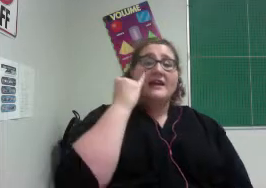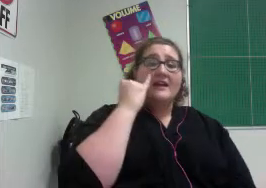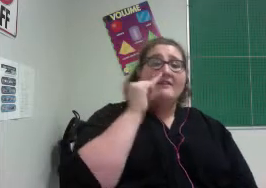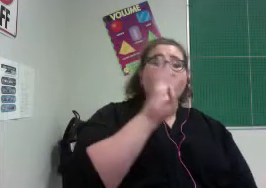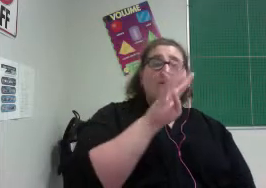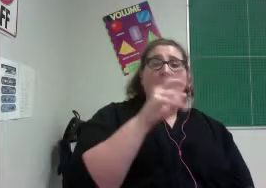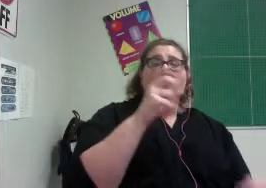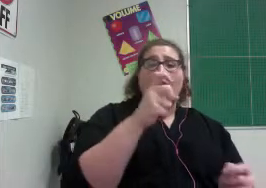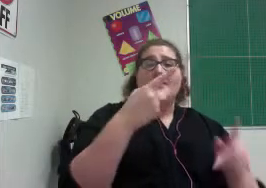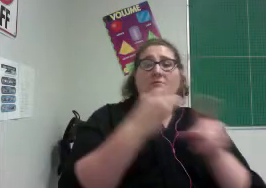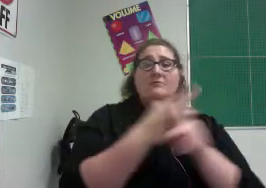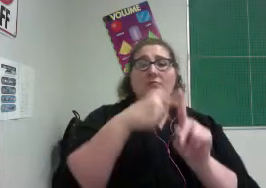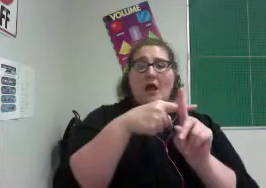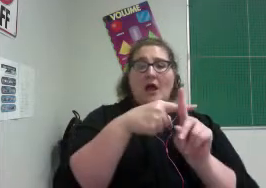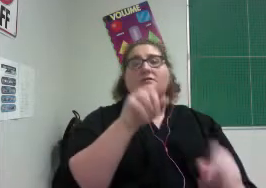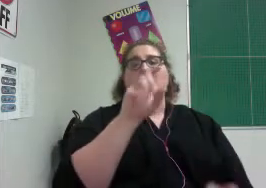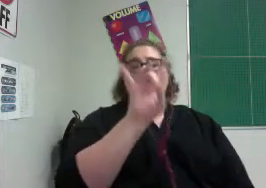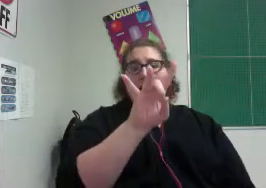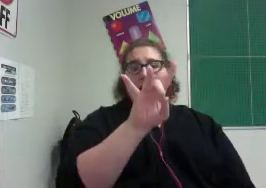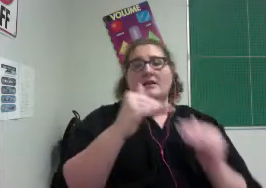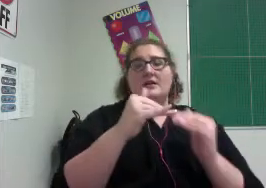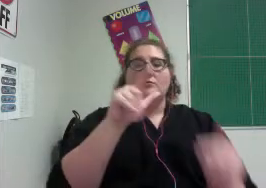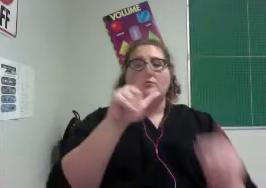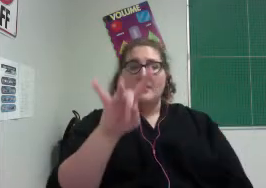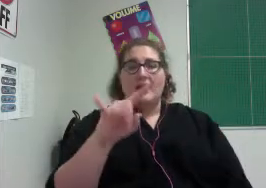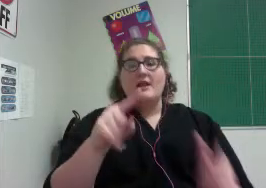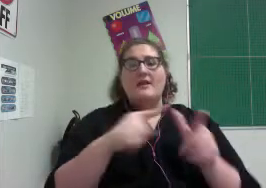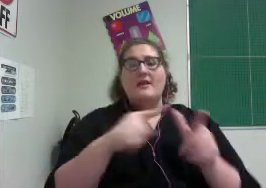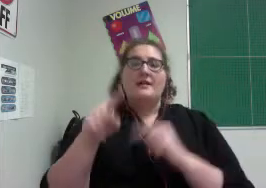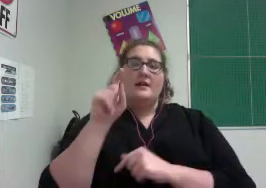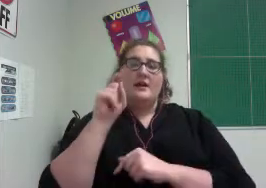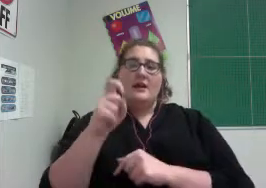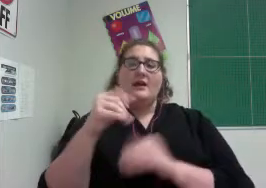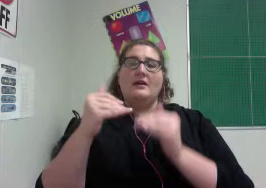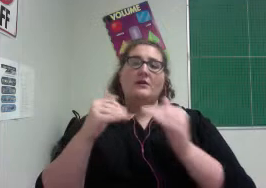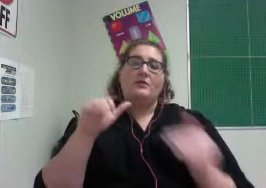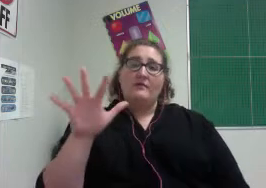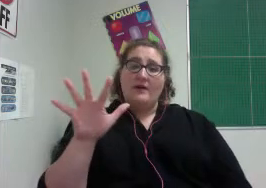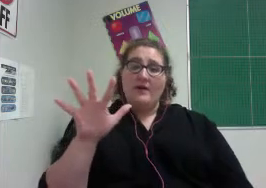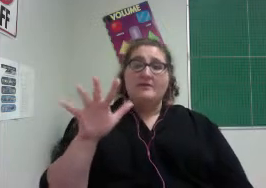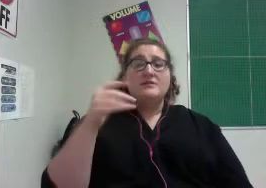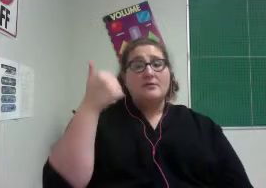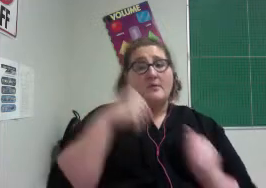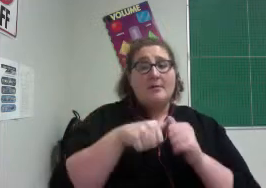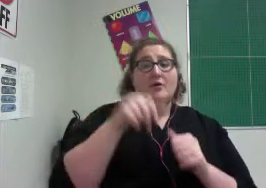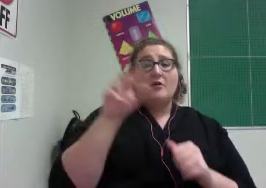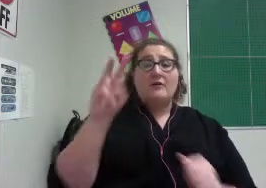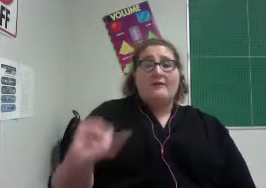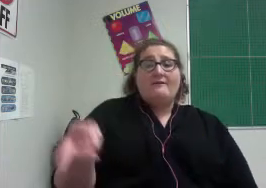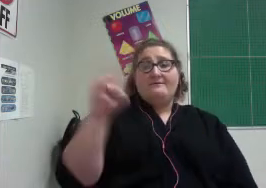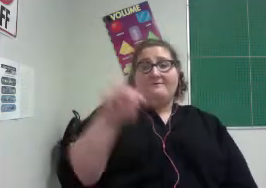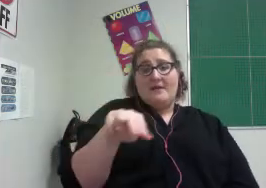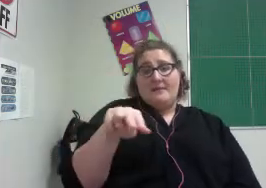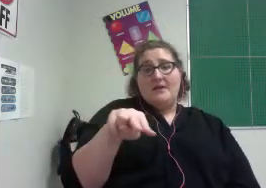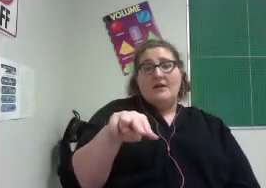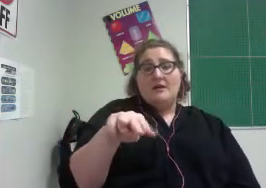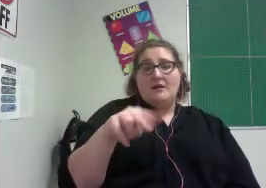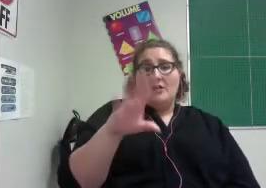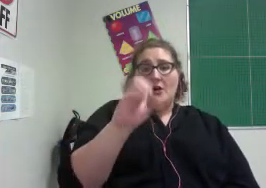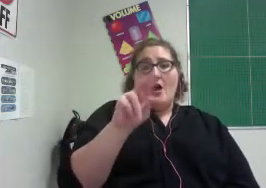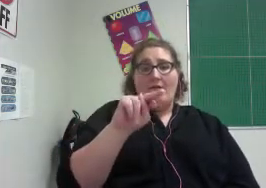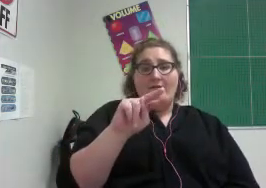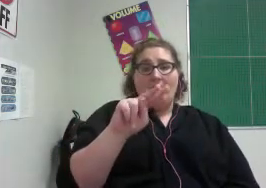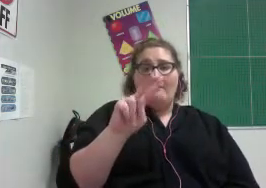if 4x plus 8 equals 28, then x equals 5. Now notice the converse is when we flip. The